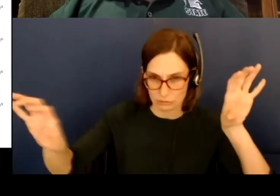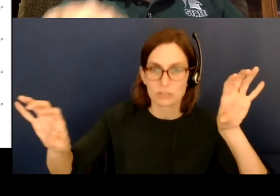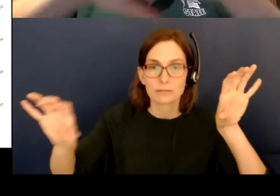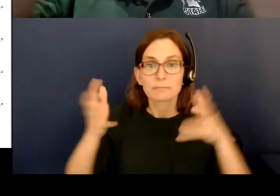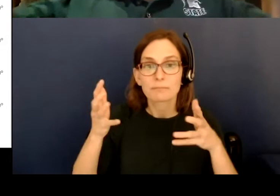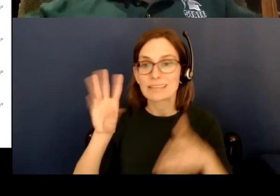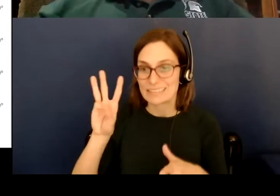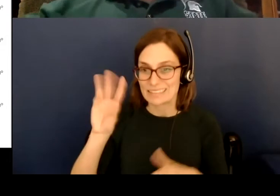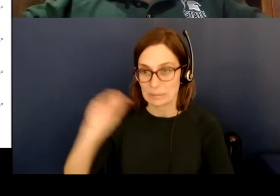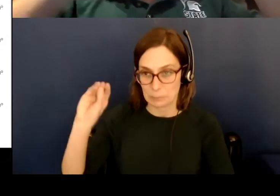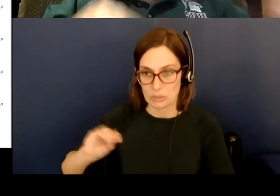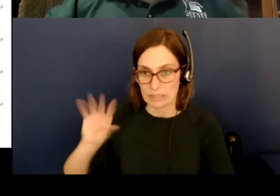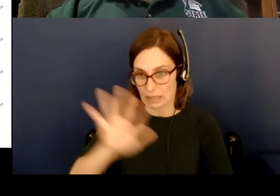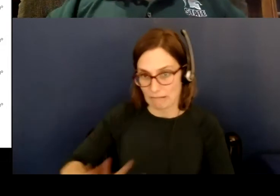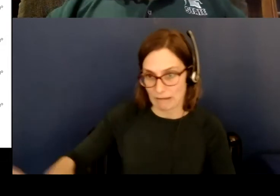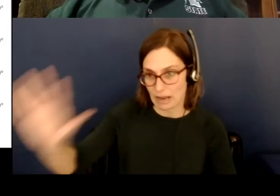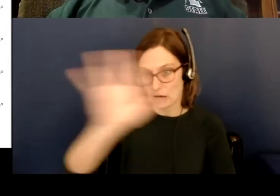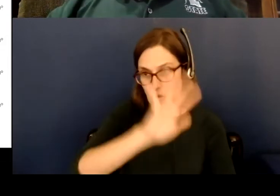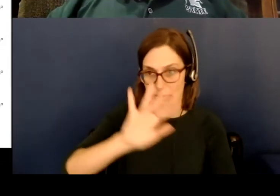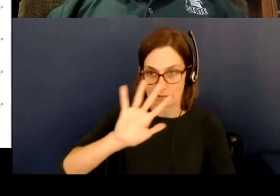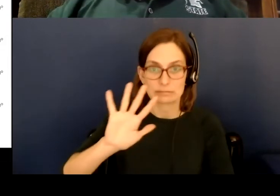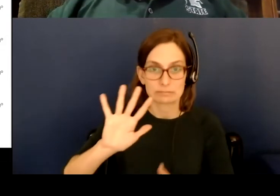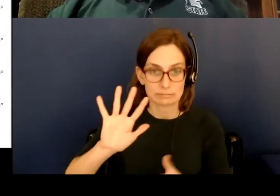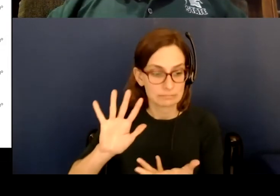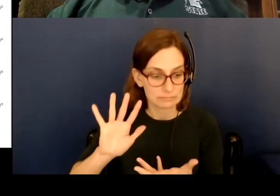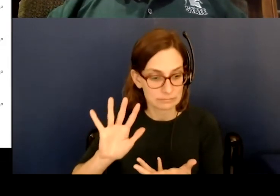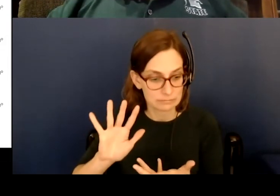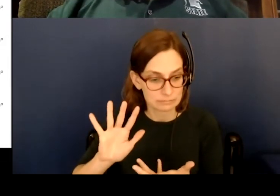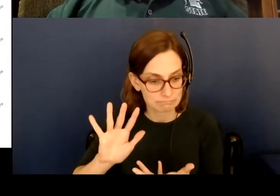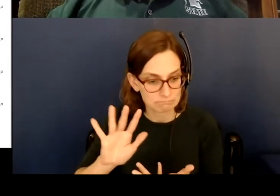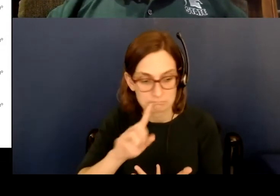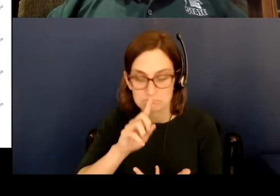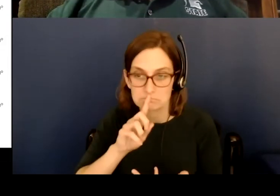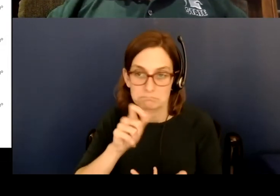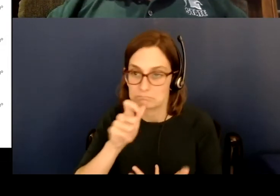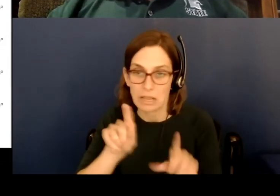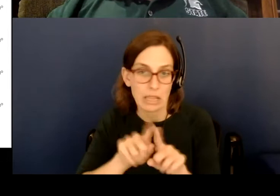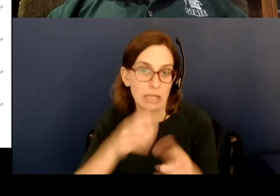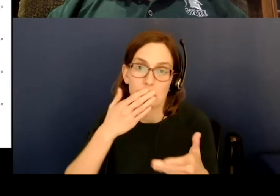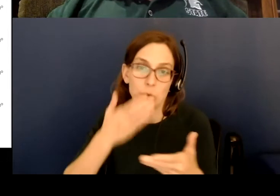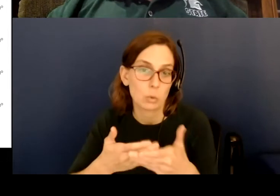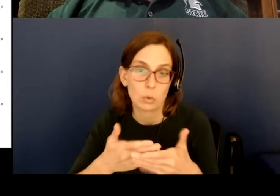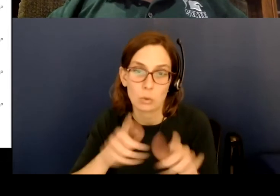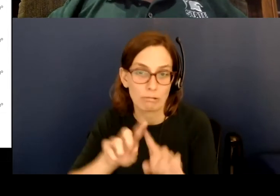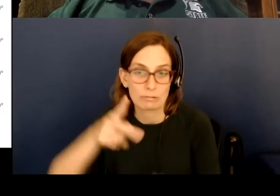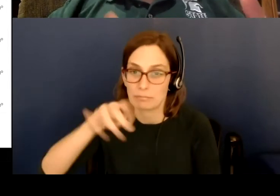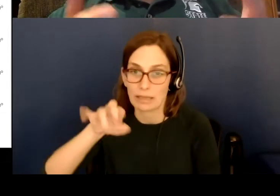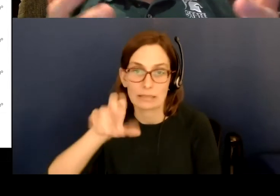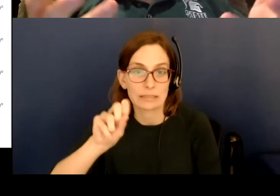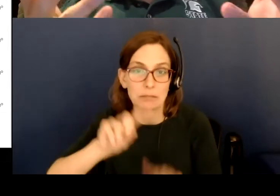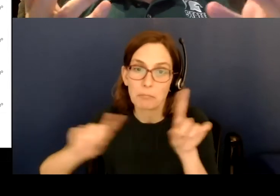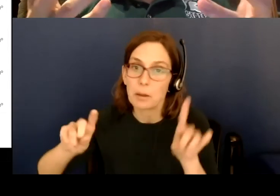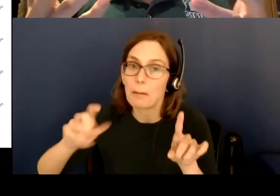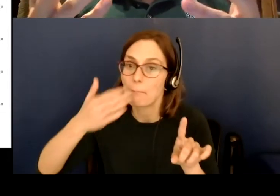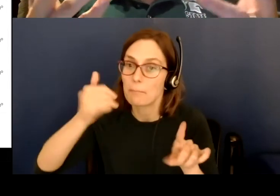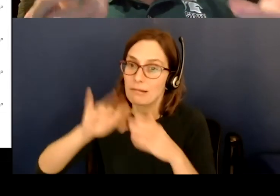6% of the area of the whole sky. This isn't as good as Pegasus, but it's certainly better than that vague W